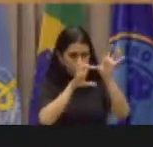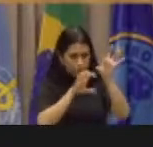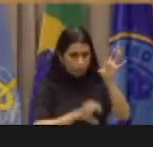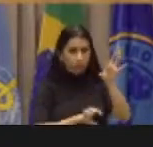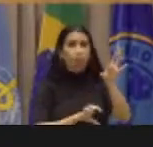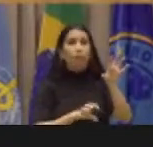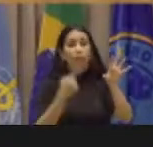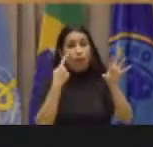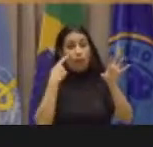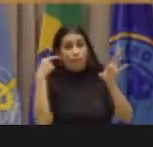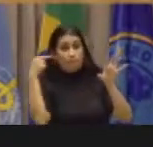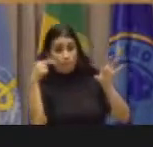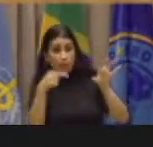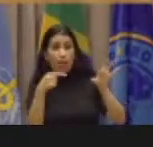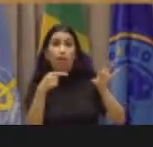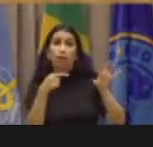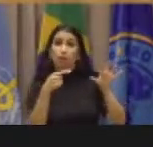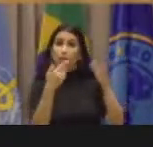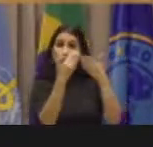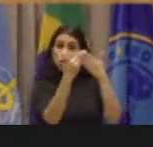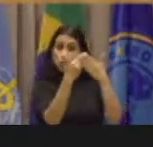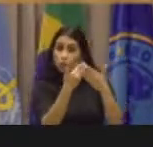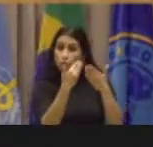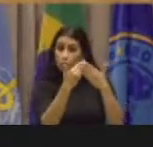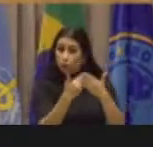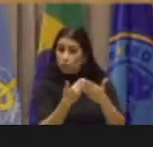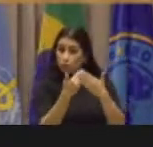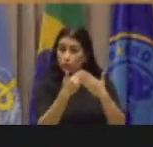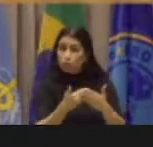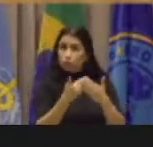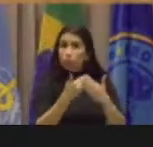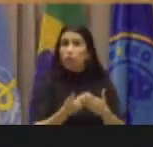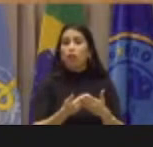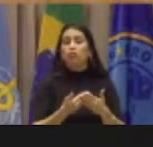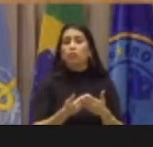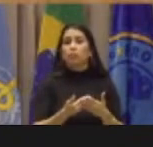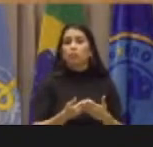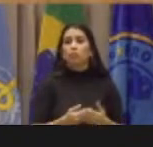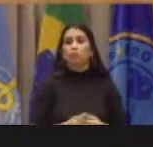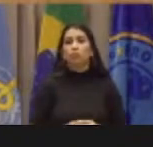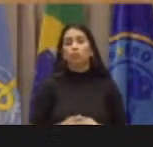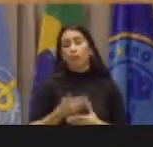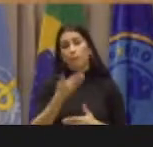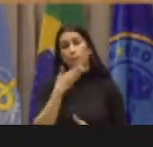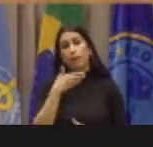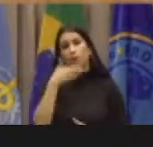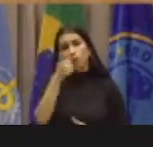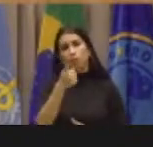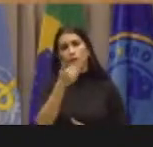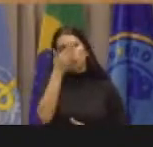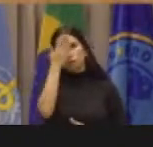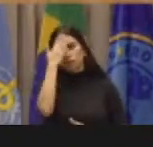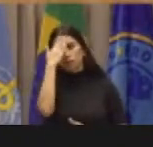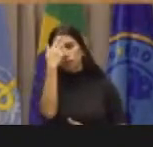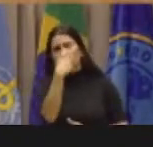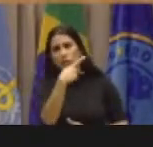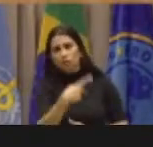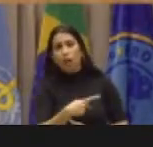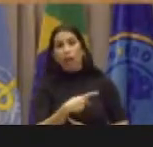and we had to separate the data, and we had to study this in a best way